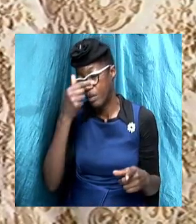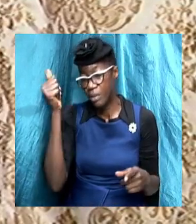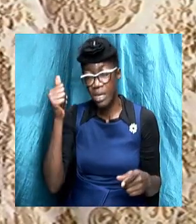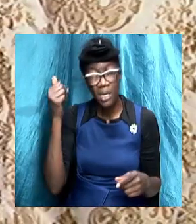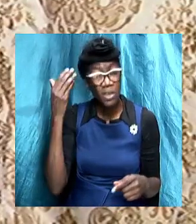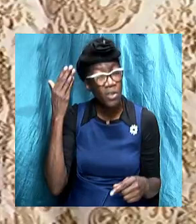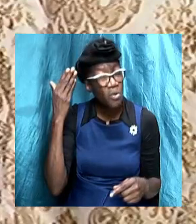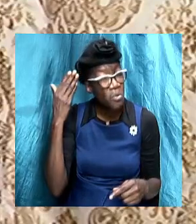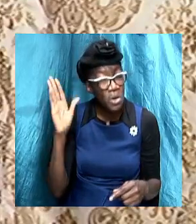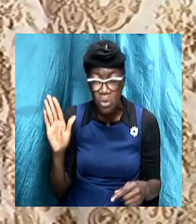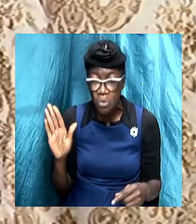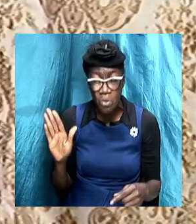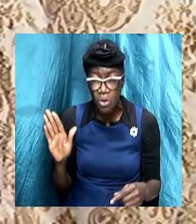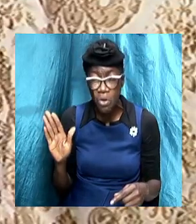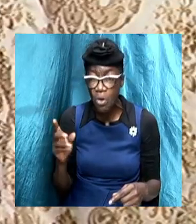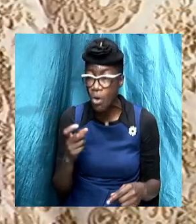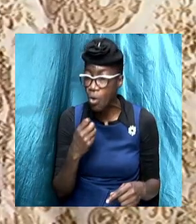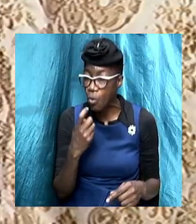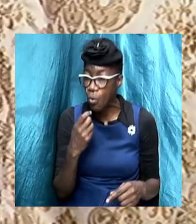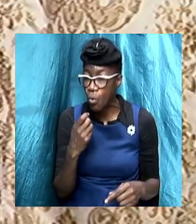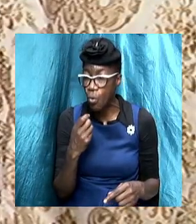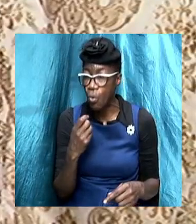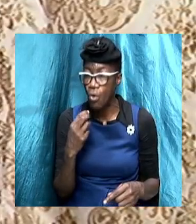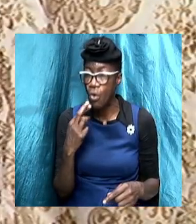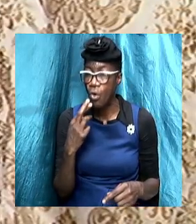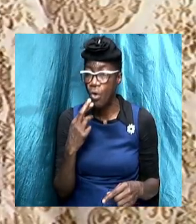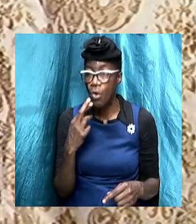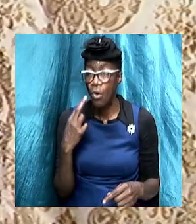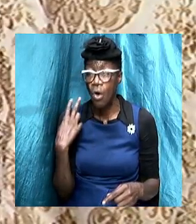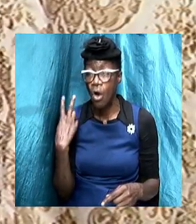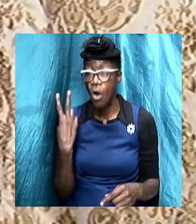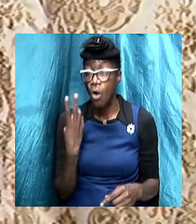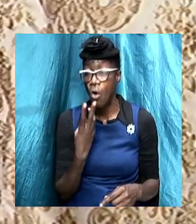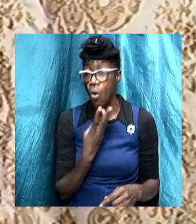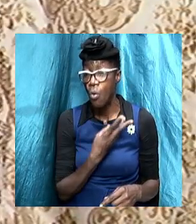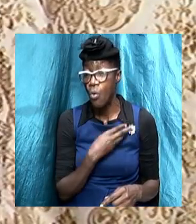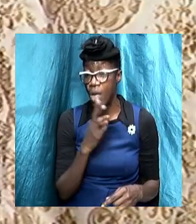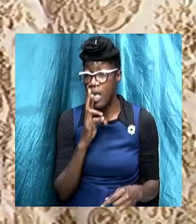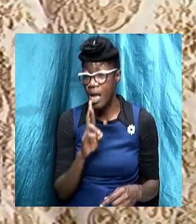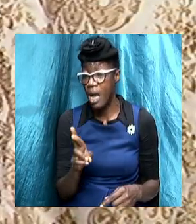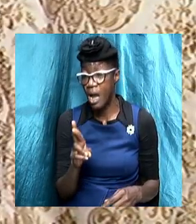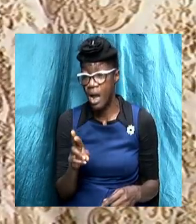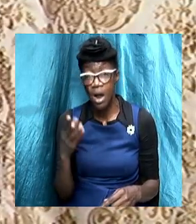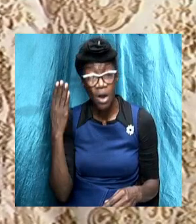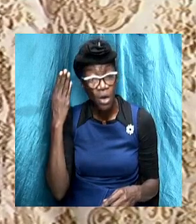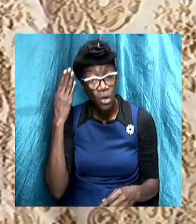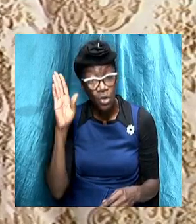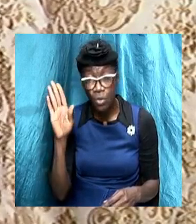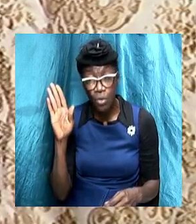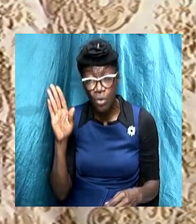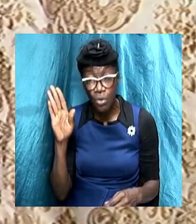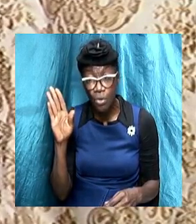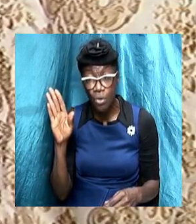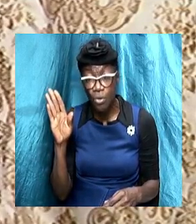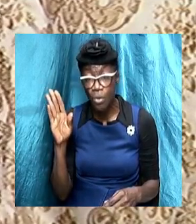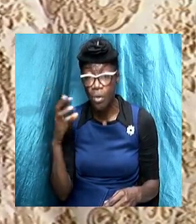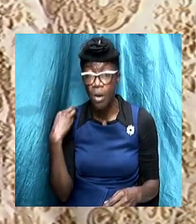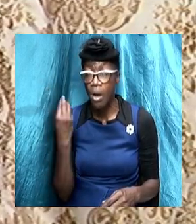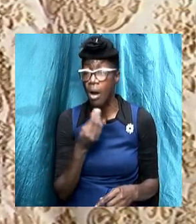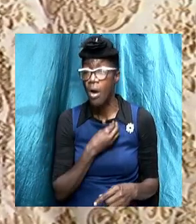don't know who exactly we are. We don't know exactly our